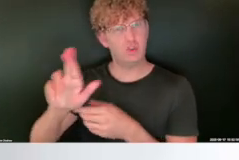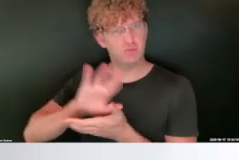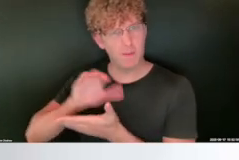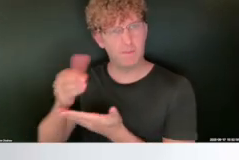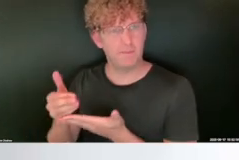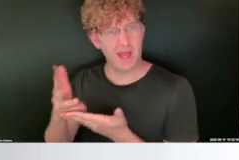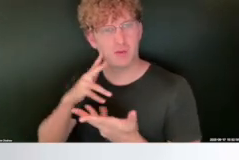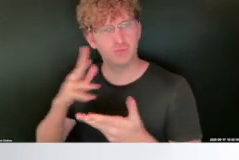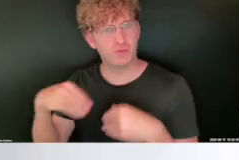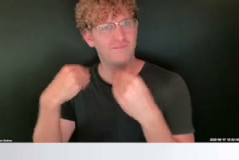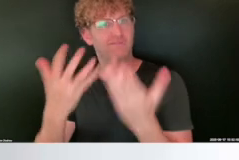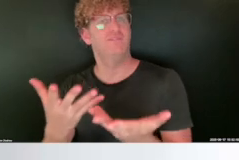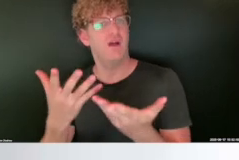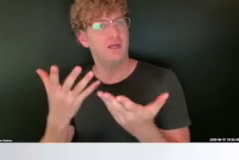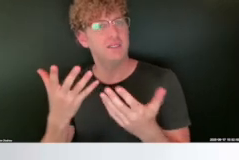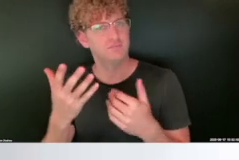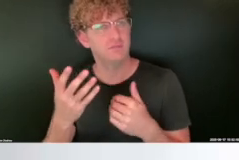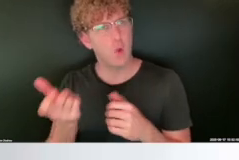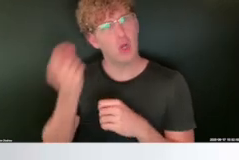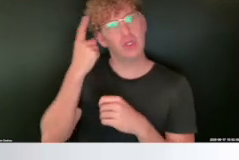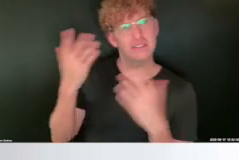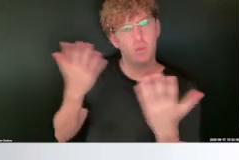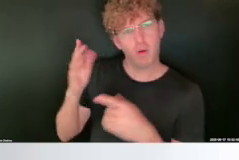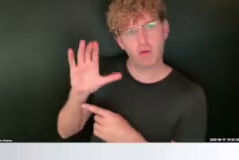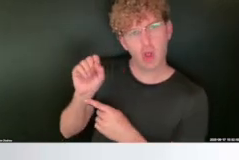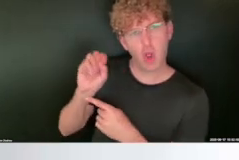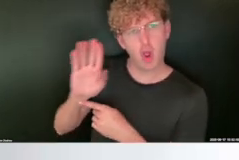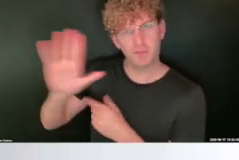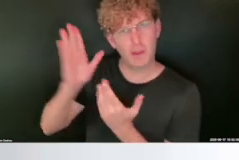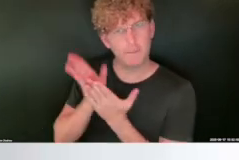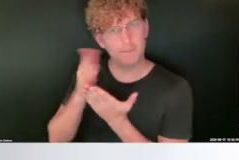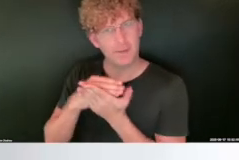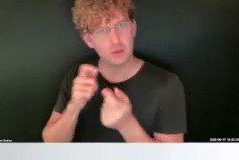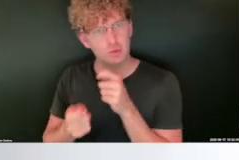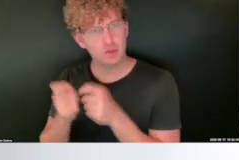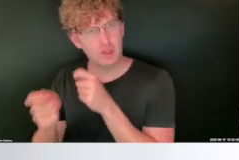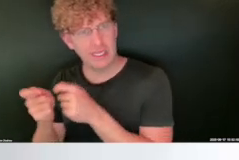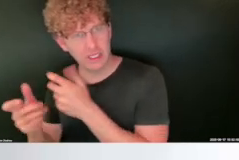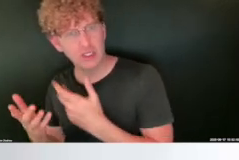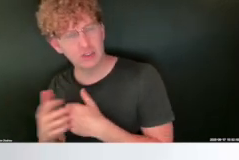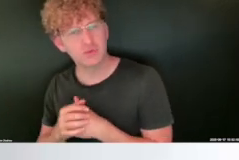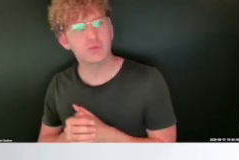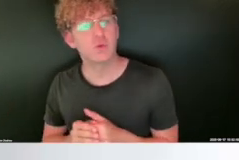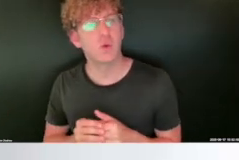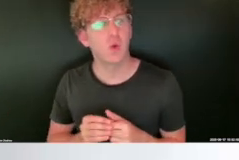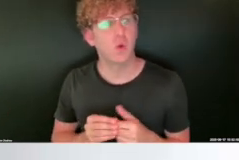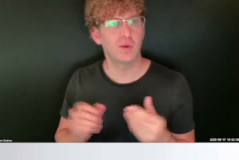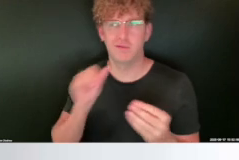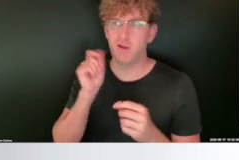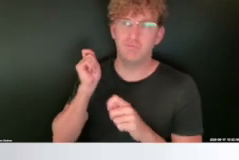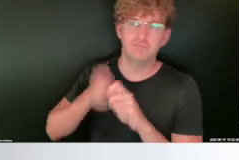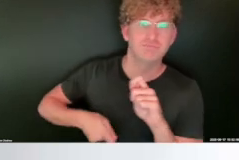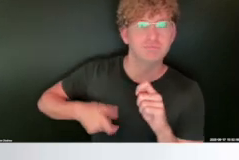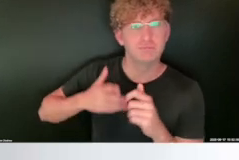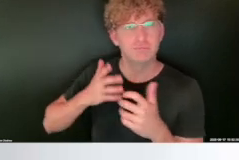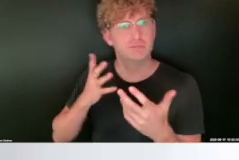that CARB's budget changes and that table couldn't be set in stone, but just providing that signal